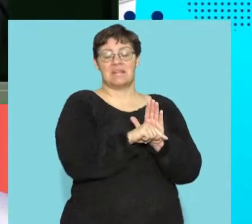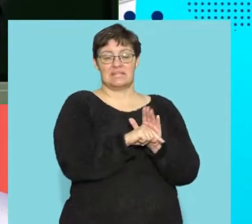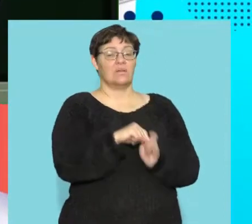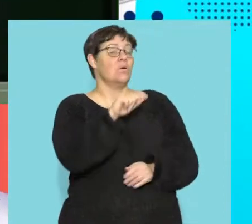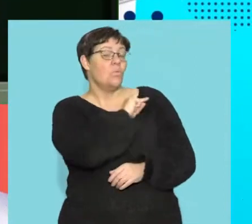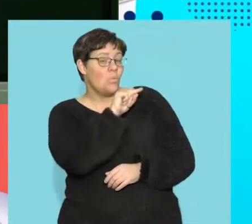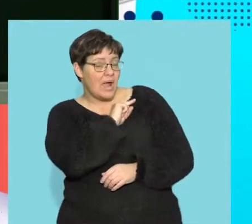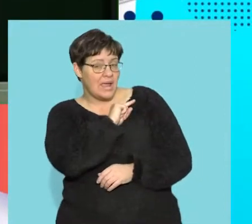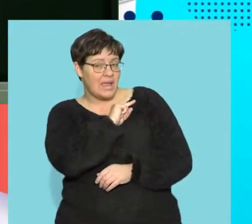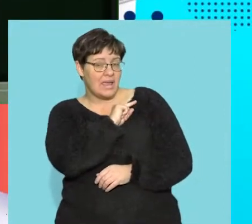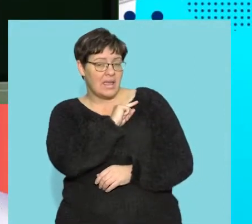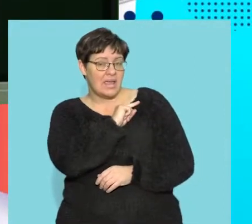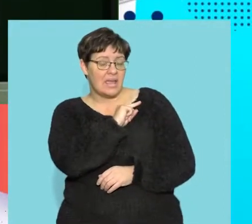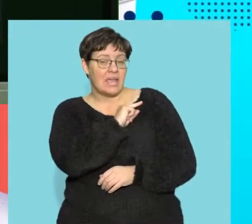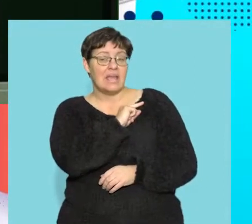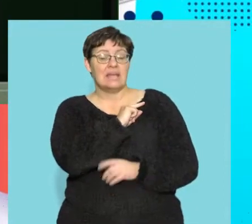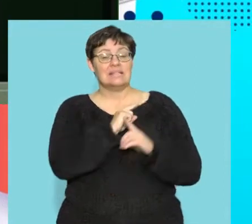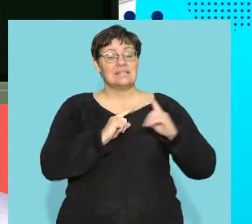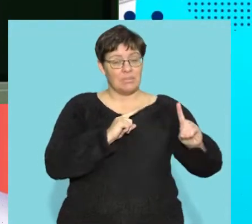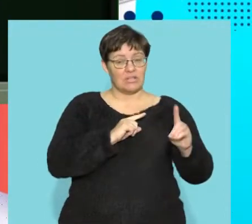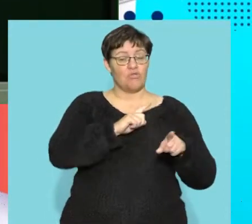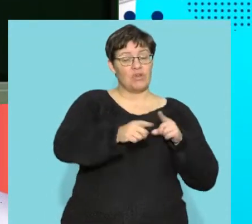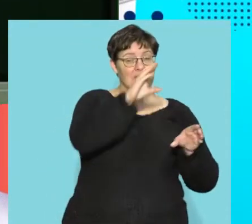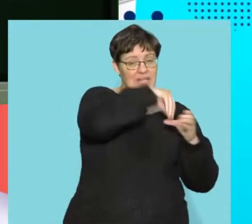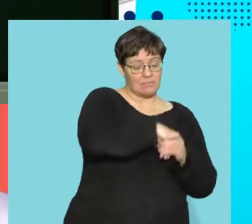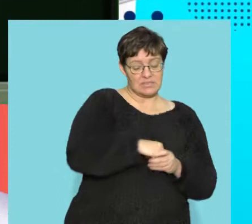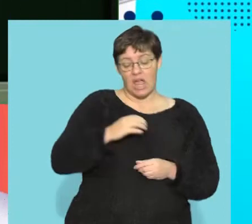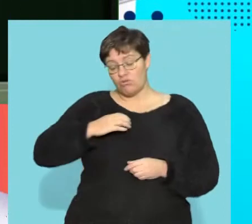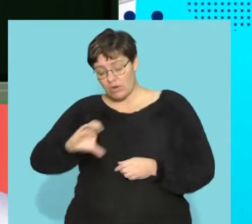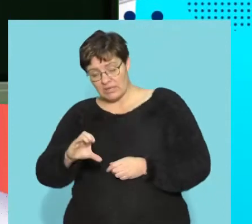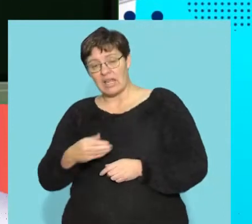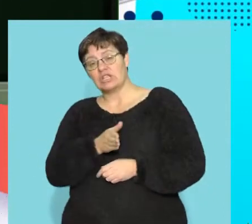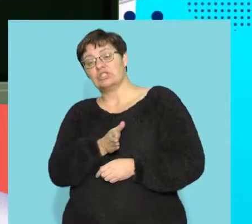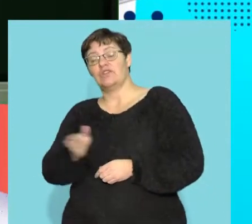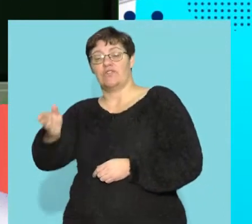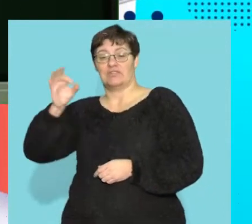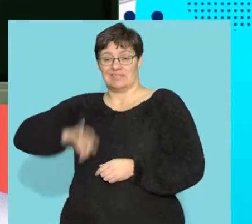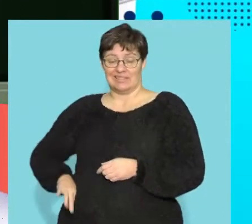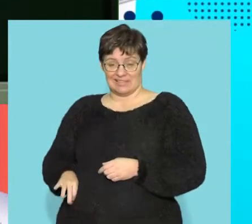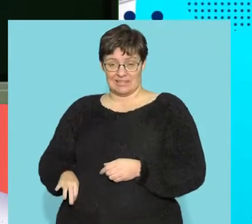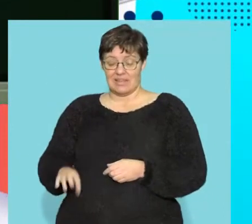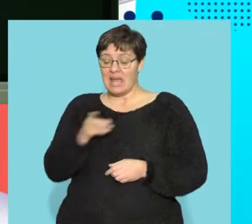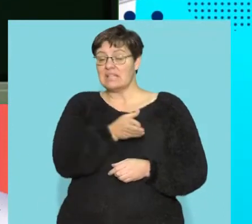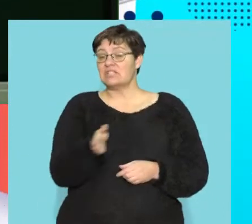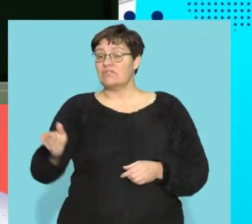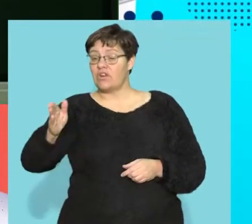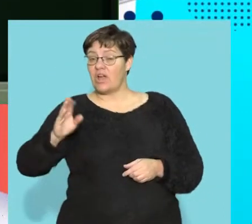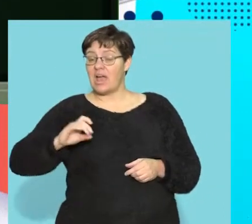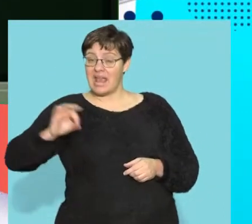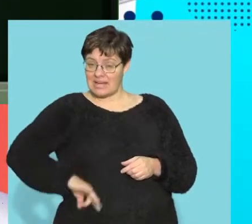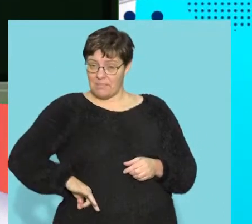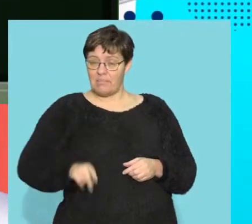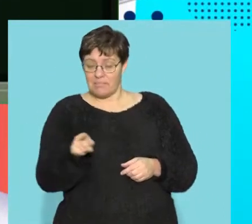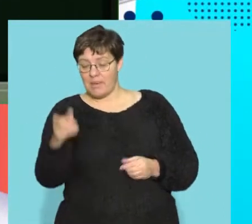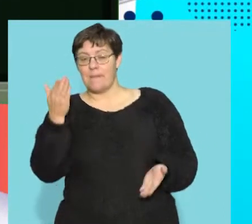Why? It's a debit to rent income and a credit to deferred income. Remember, deferred income will go to